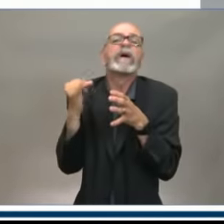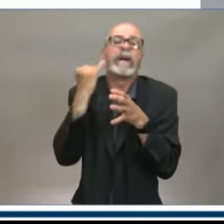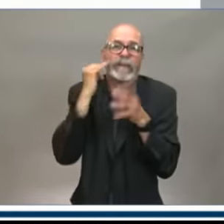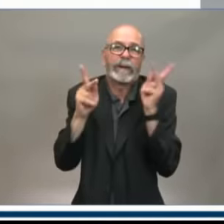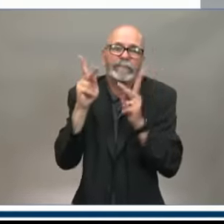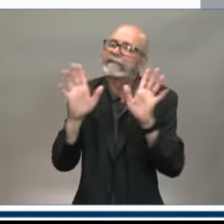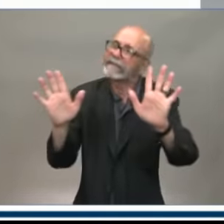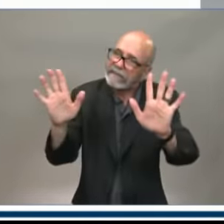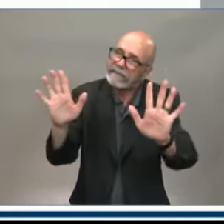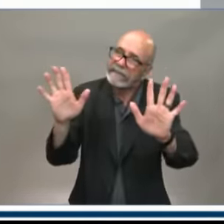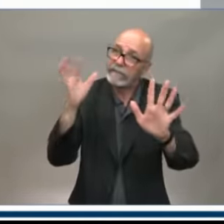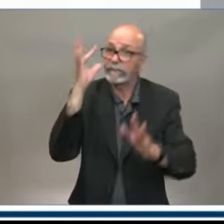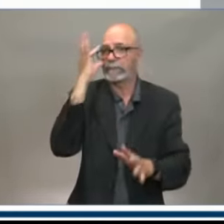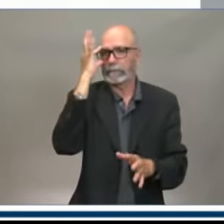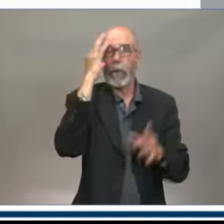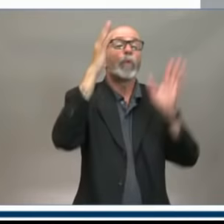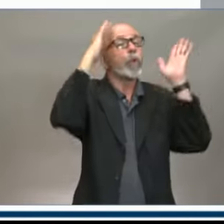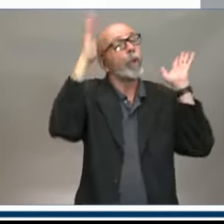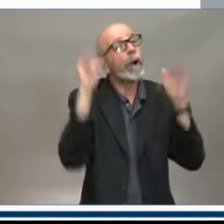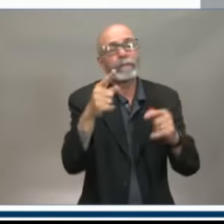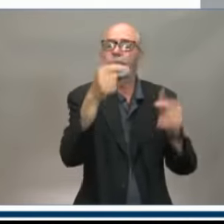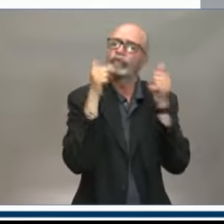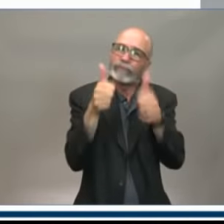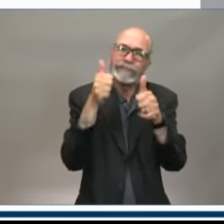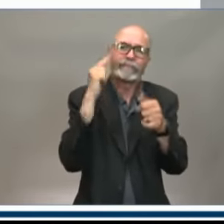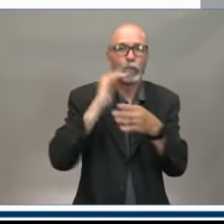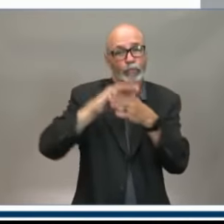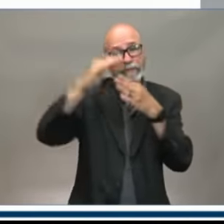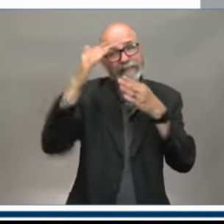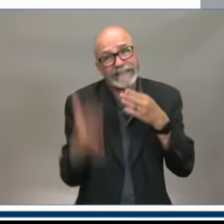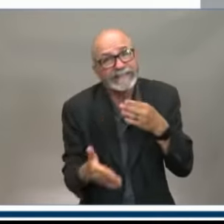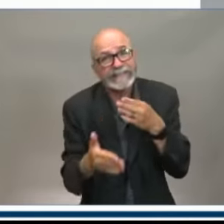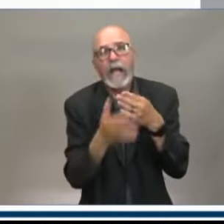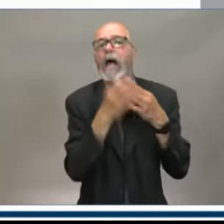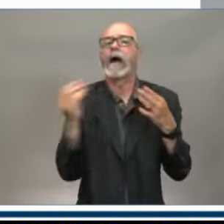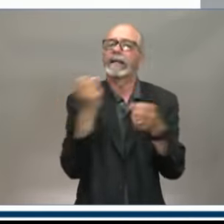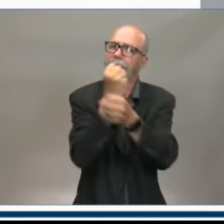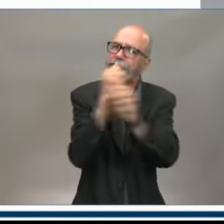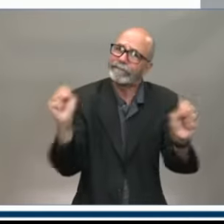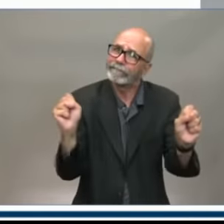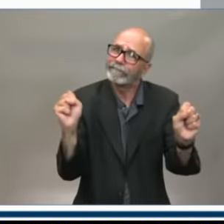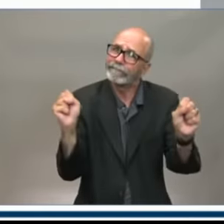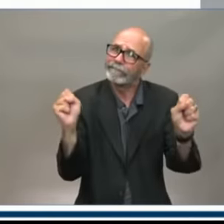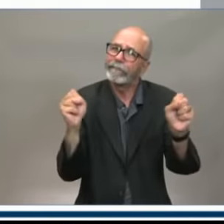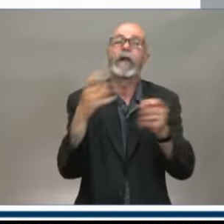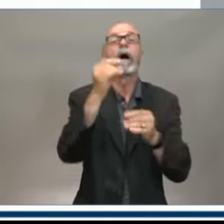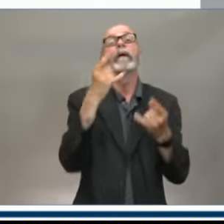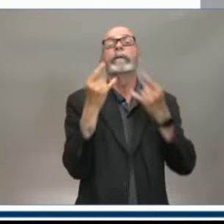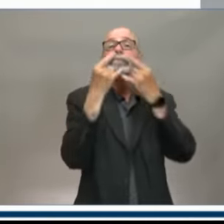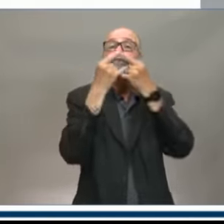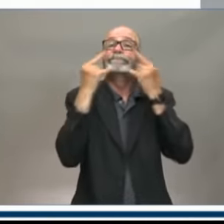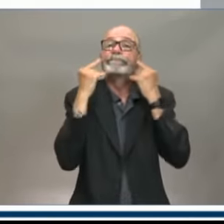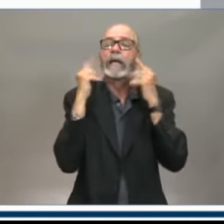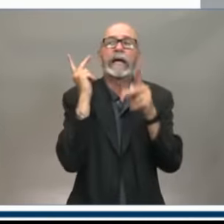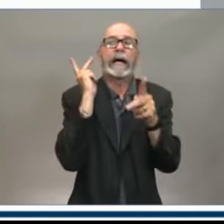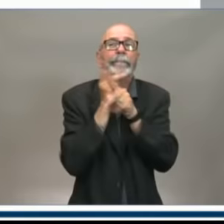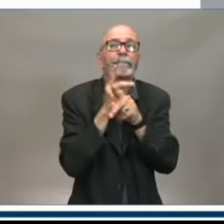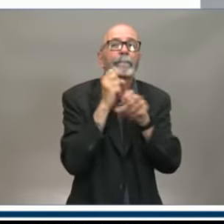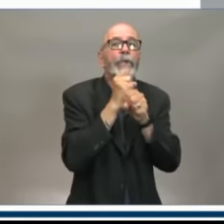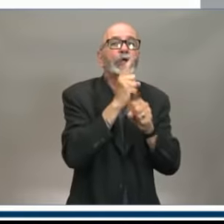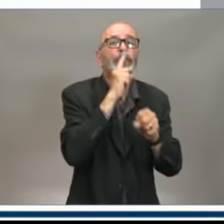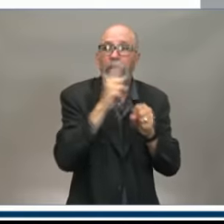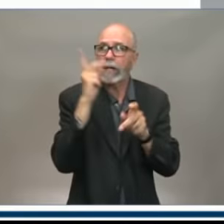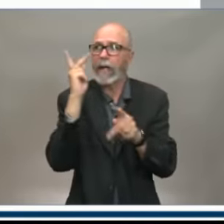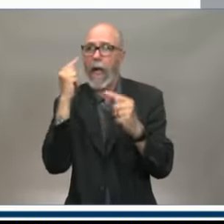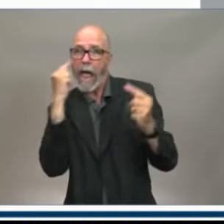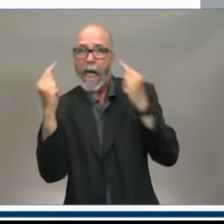weekend. Get outdoors and get some fresh air, but continue to do things safely. Continue to look after each other. Practice everything we need to